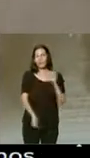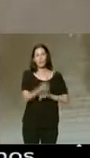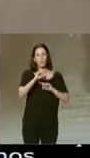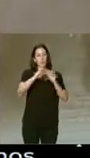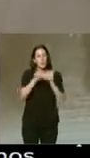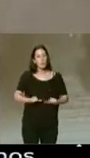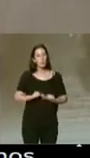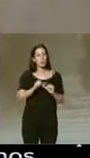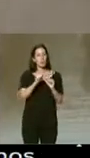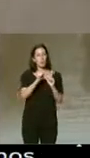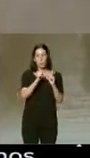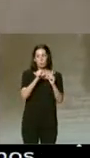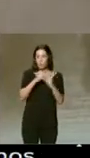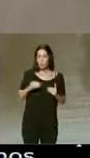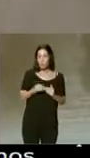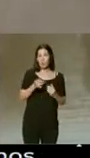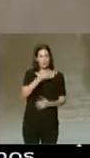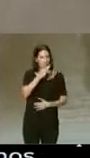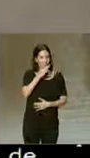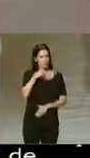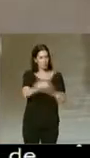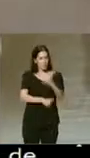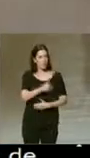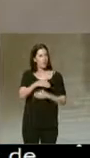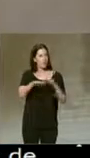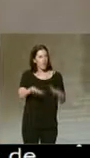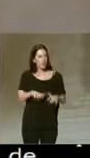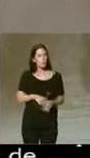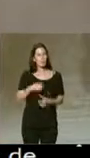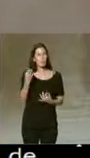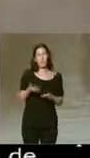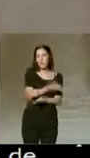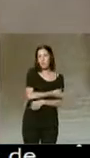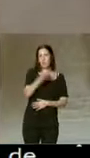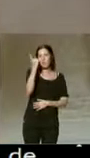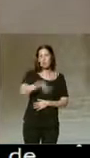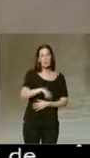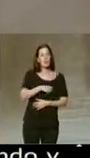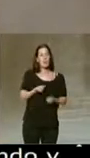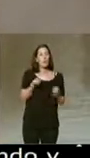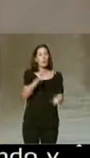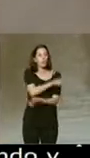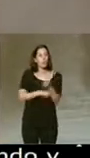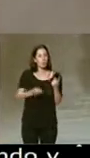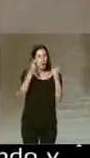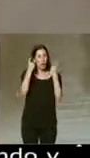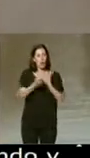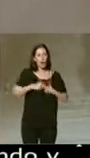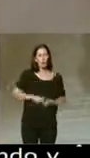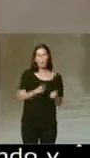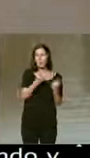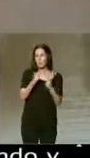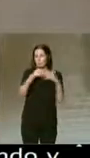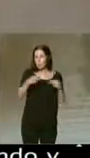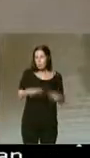models, and still we're learning about how to proceed. We still need to know how many of our students need